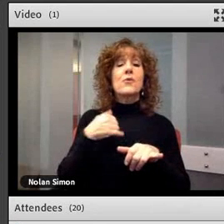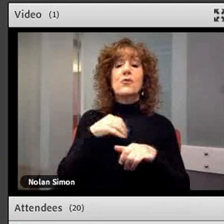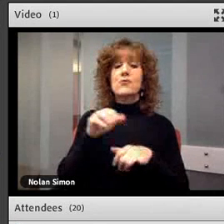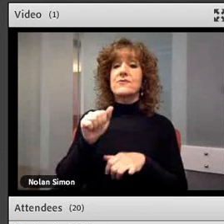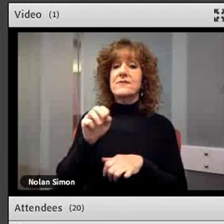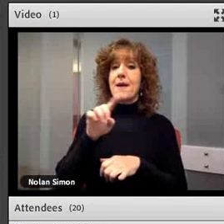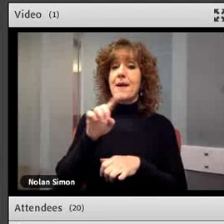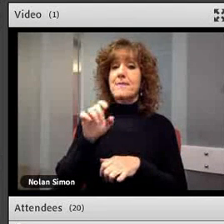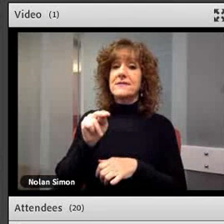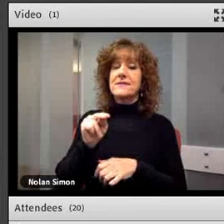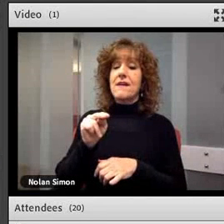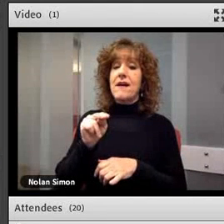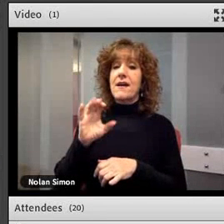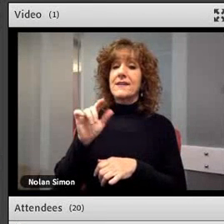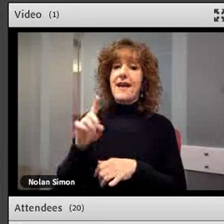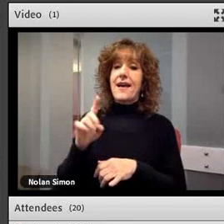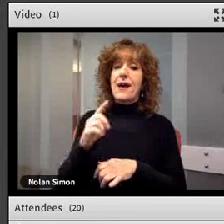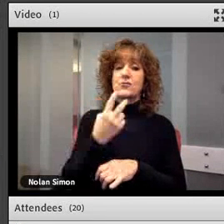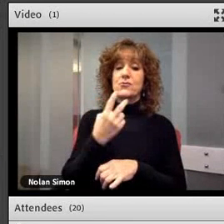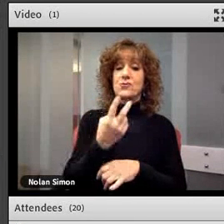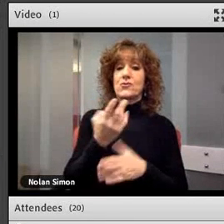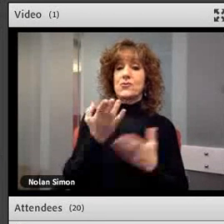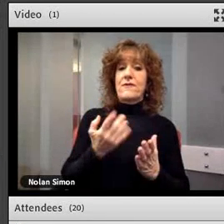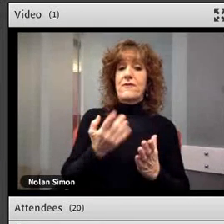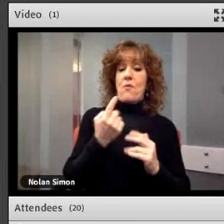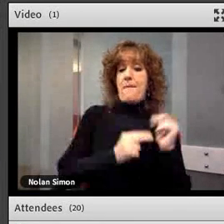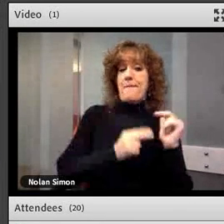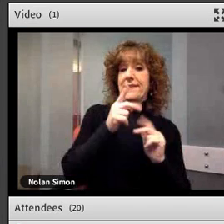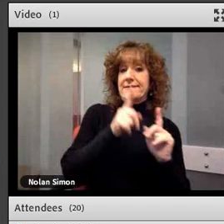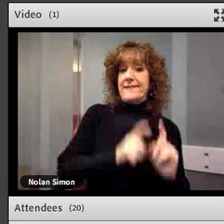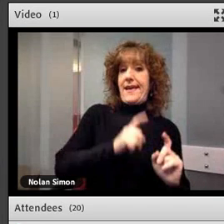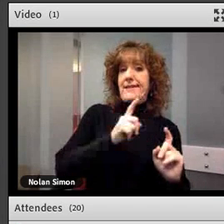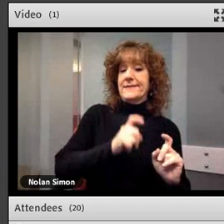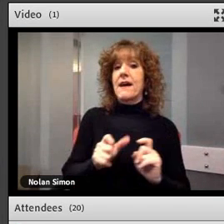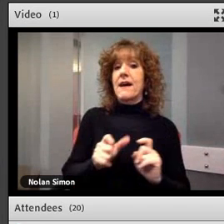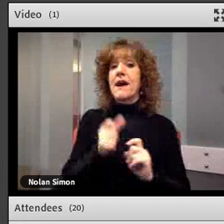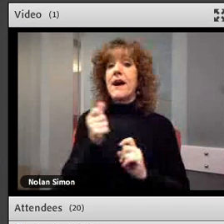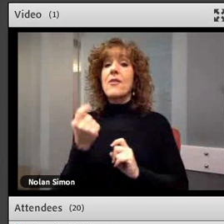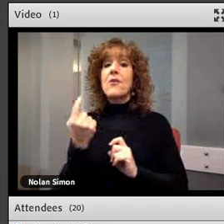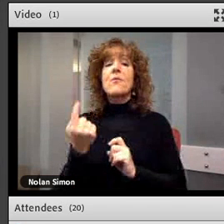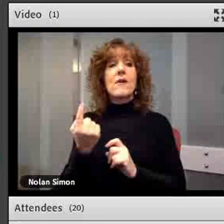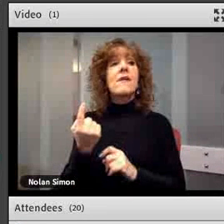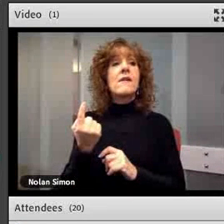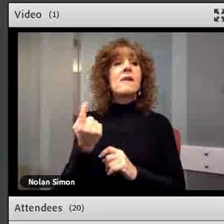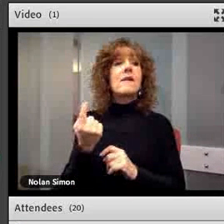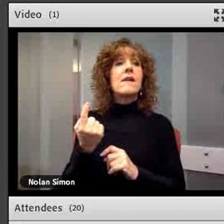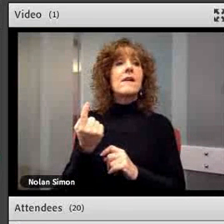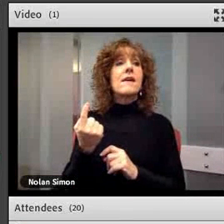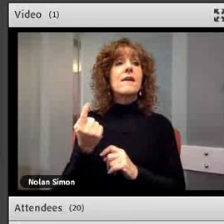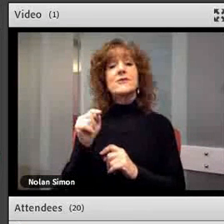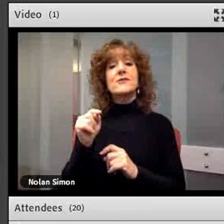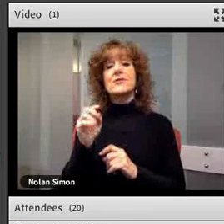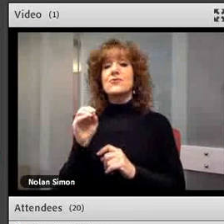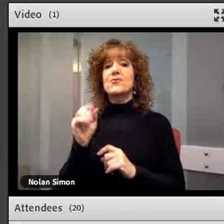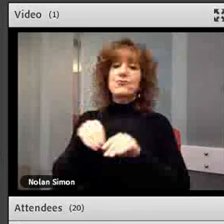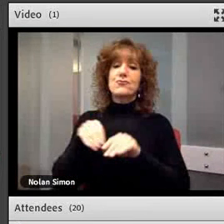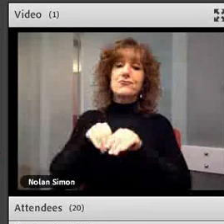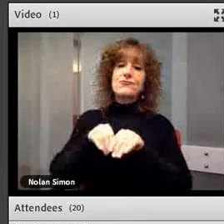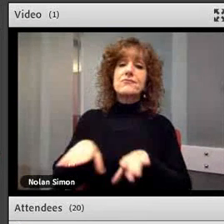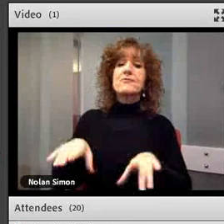two servers, one that we build and test on, and one that we roll out our tools to production, to the